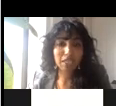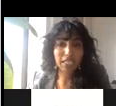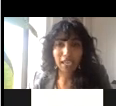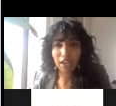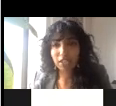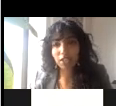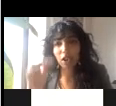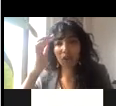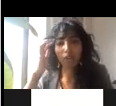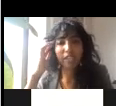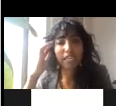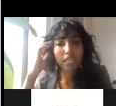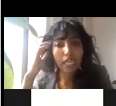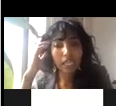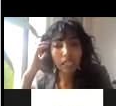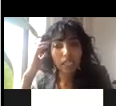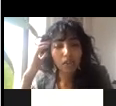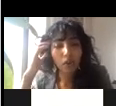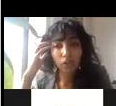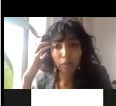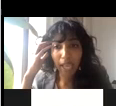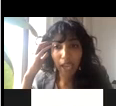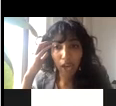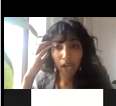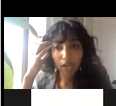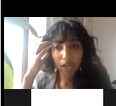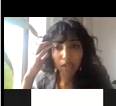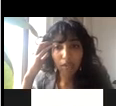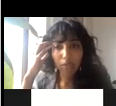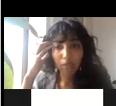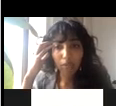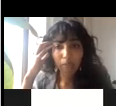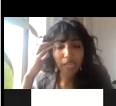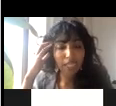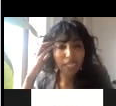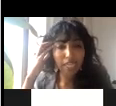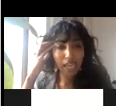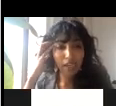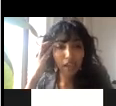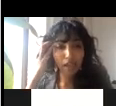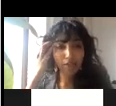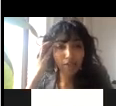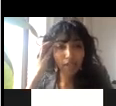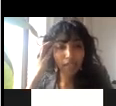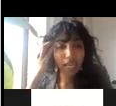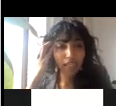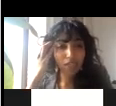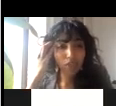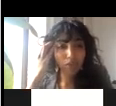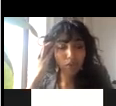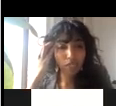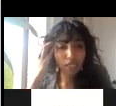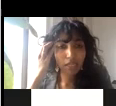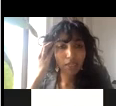CAPTA doesn't get us to our goal of healing or repair, because instead of getting